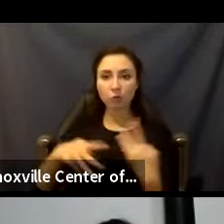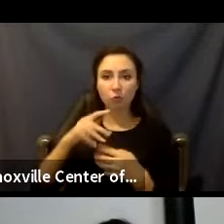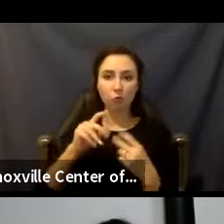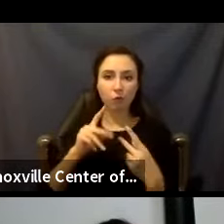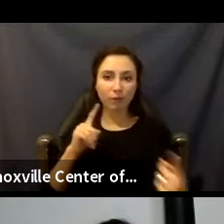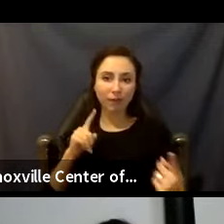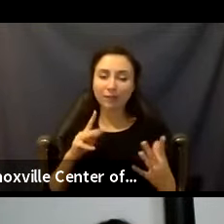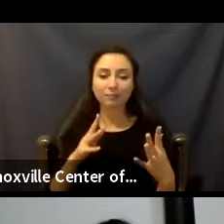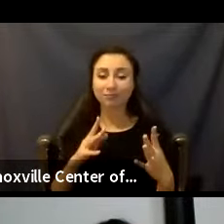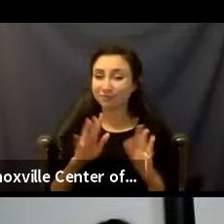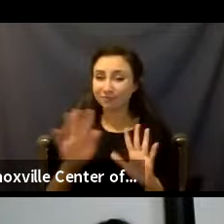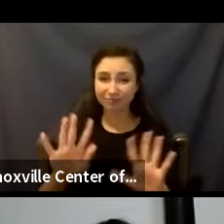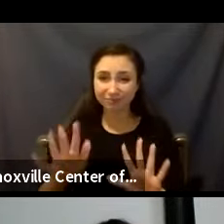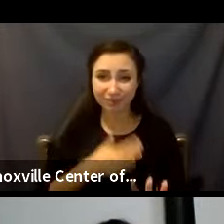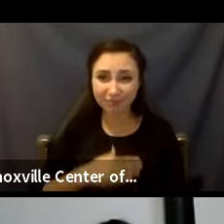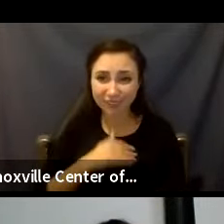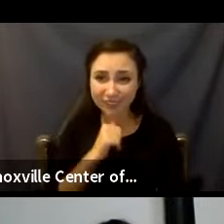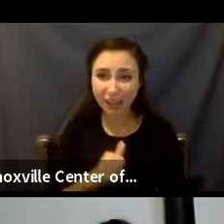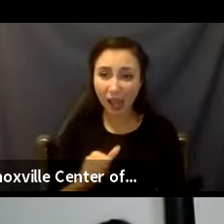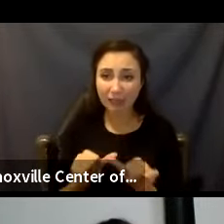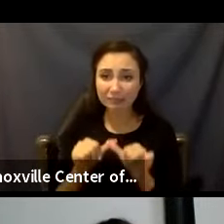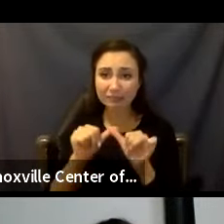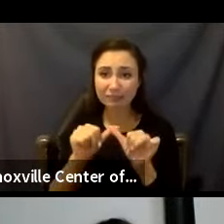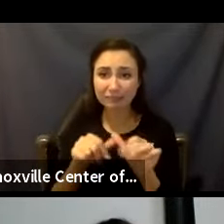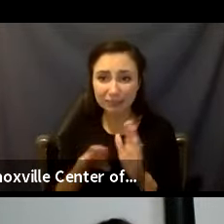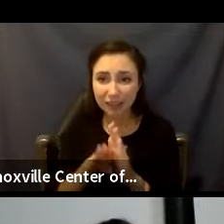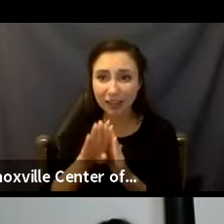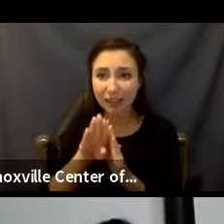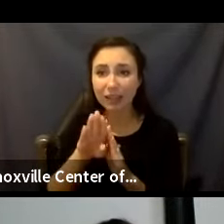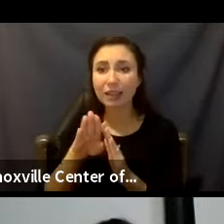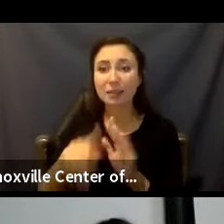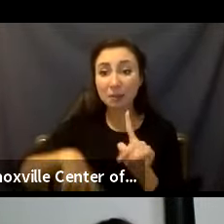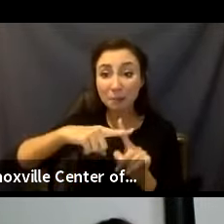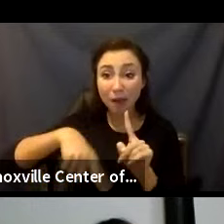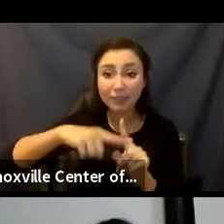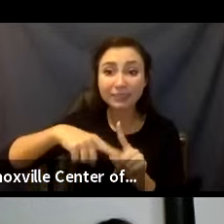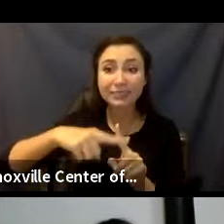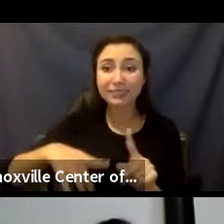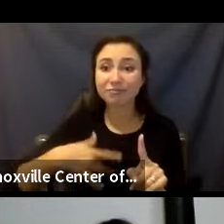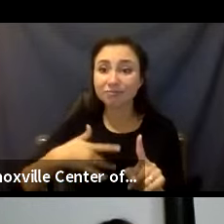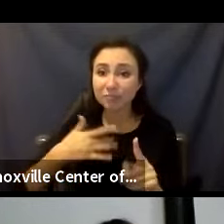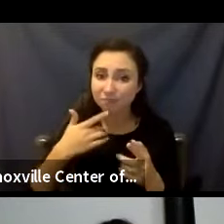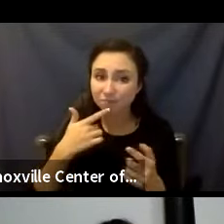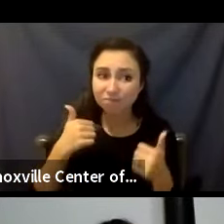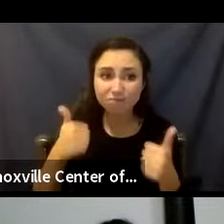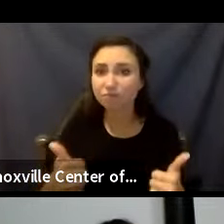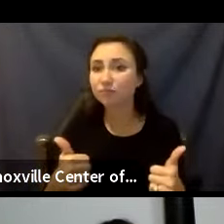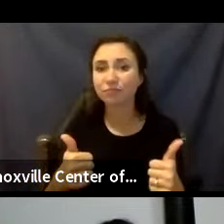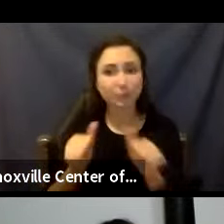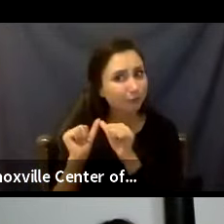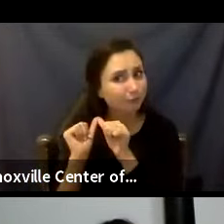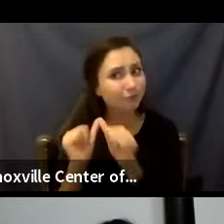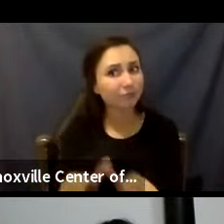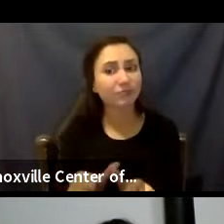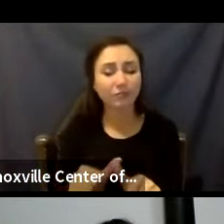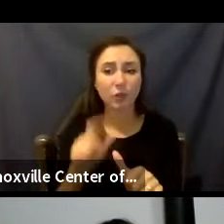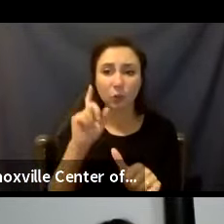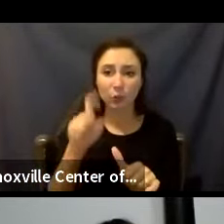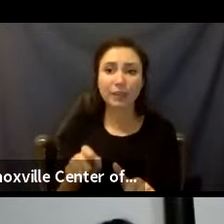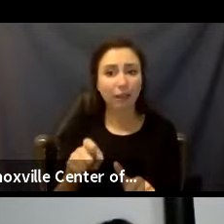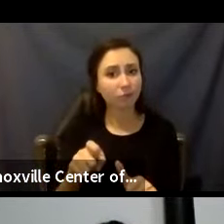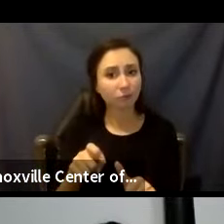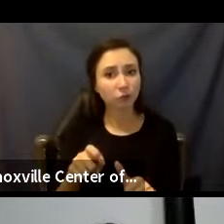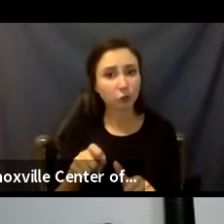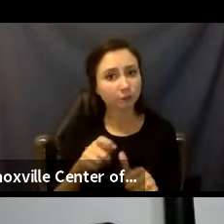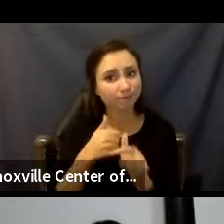trending in a positive direction. Let's keep going that way. And the only way we can keep going that way is if we all continue to observe the 5 core actions.